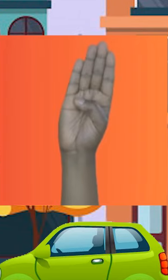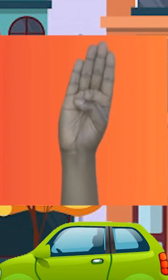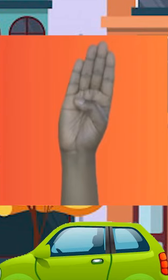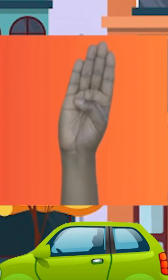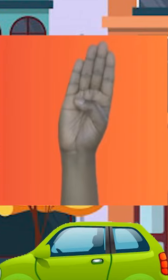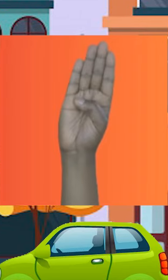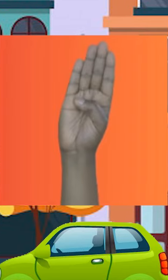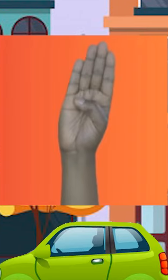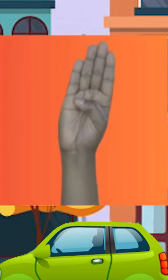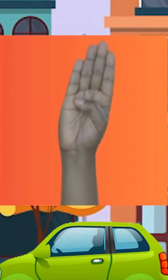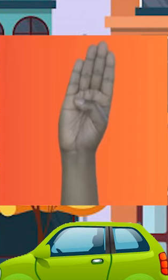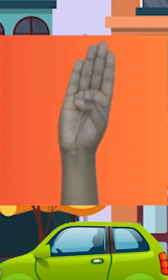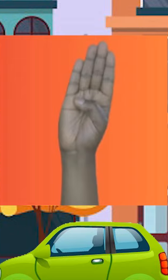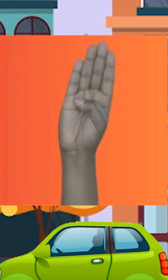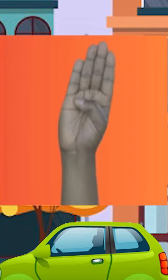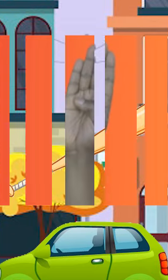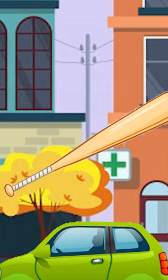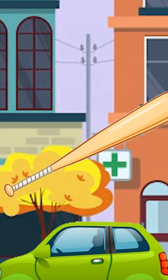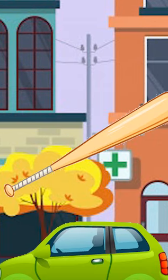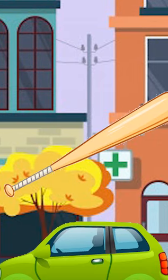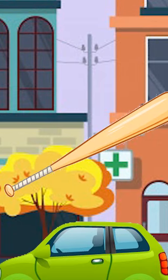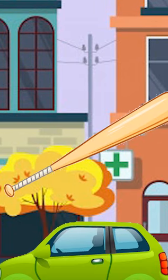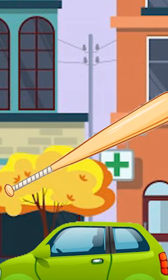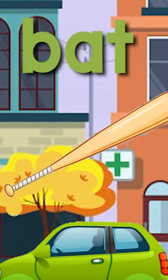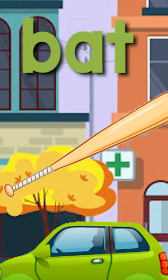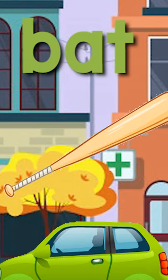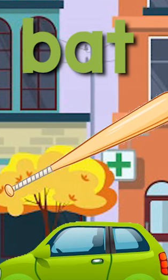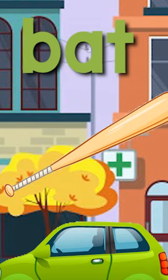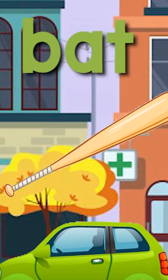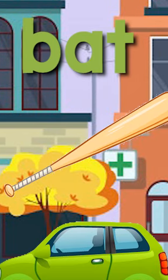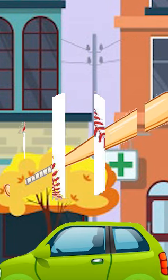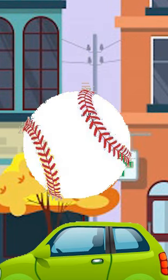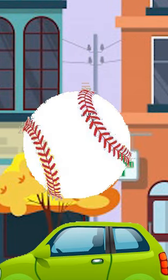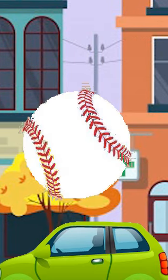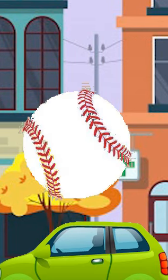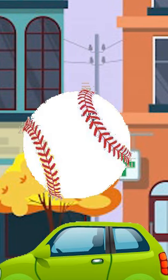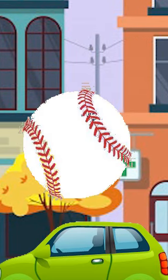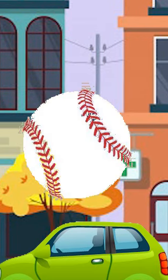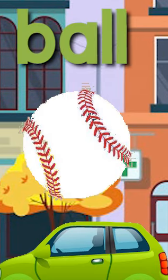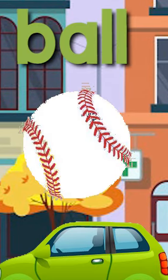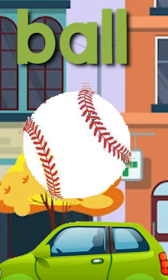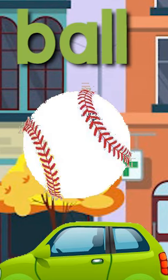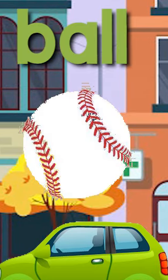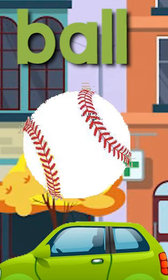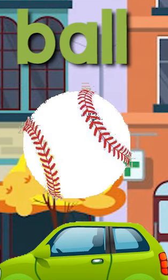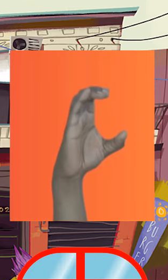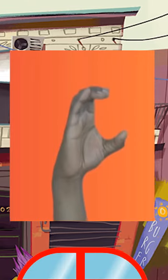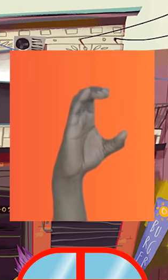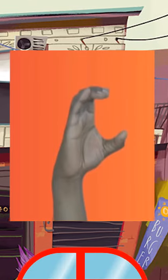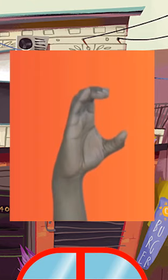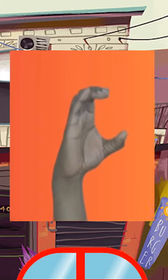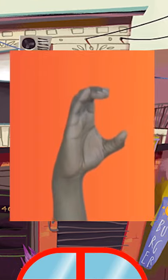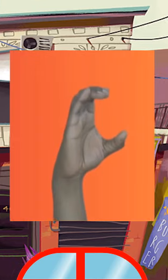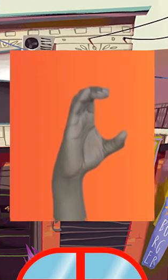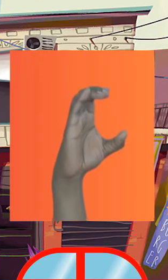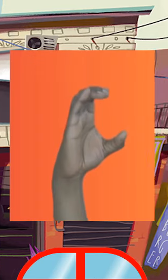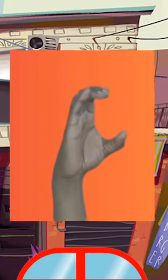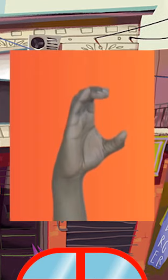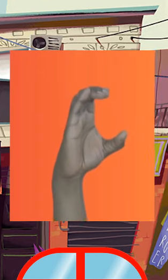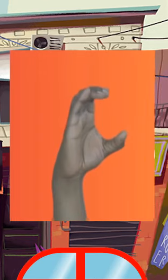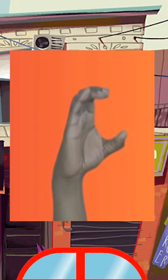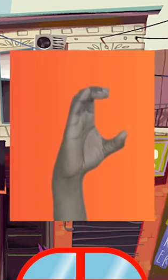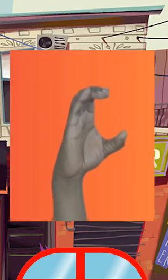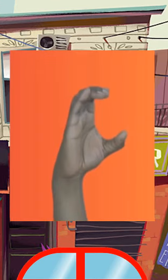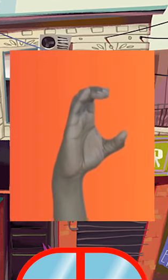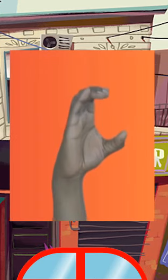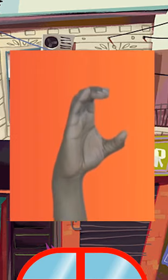B. This is the letter B. Bat. Do it. Ball. Okay. This is the letter